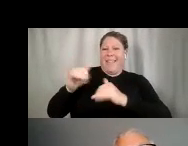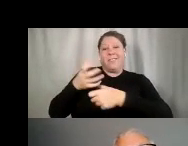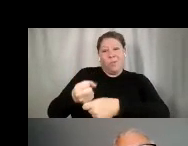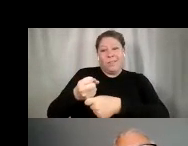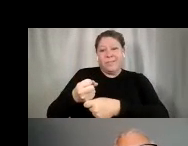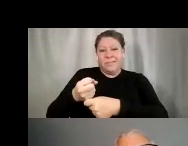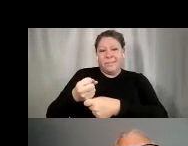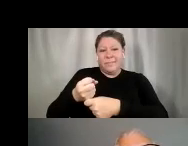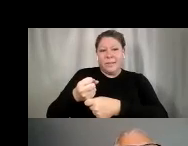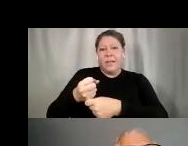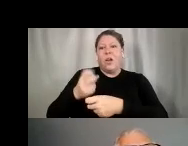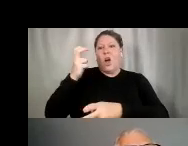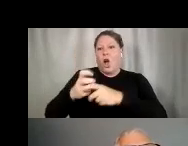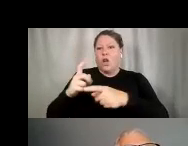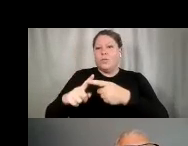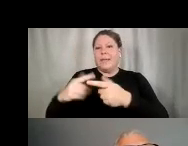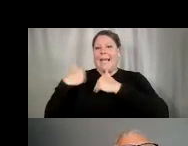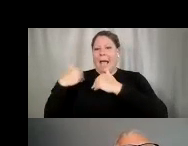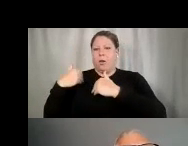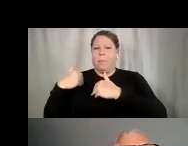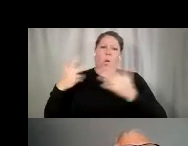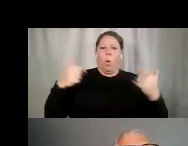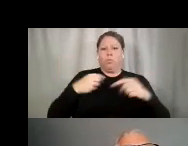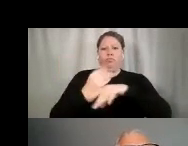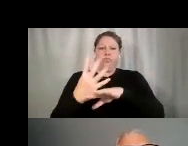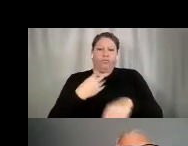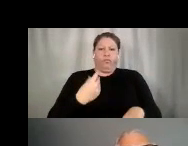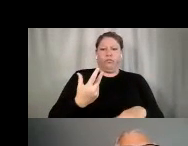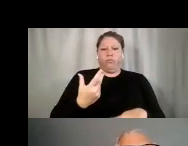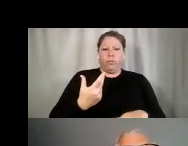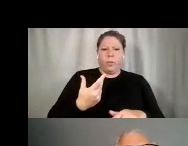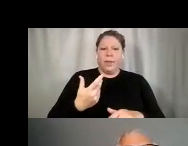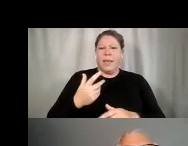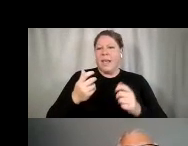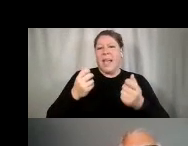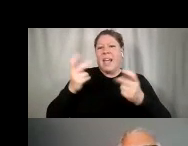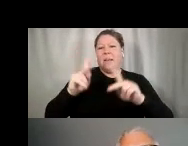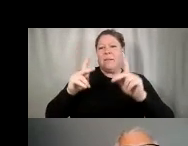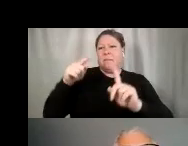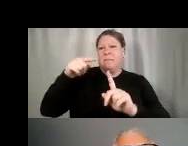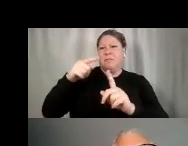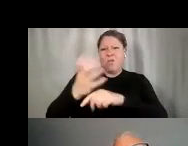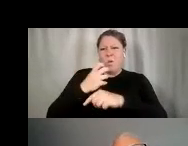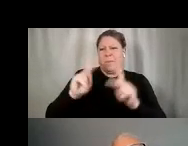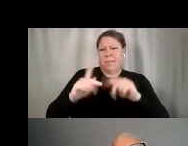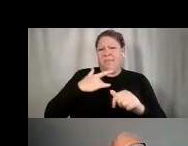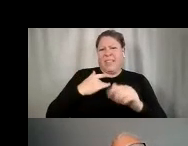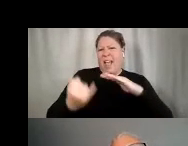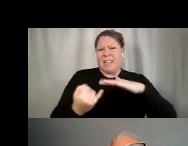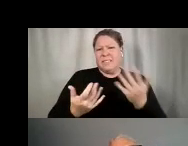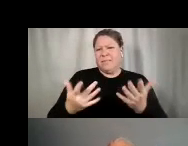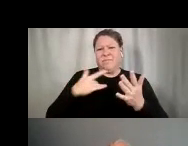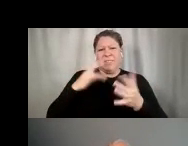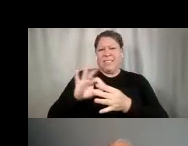accountability challenges. And in some cases, people are just feeling disconnected. These are the kind of the challenges that you have in